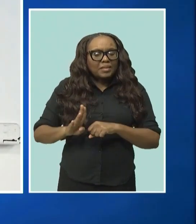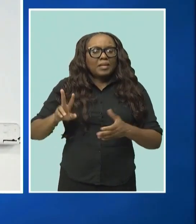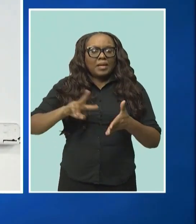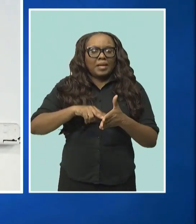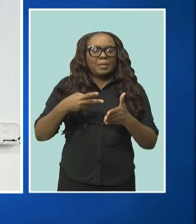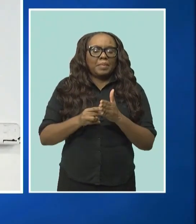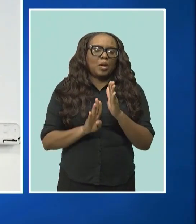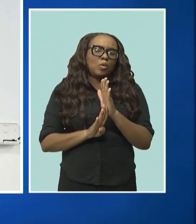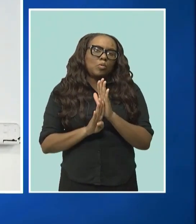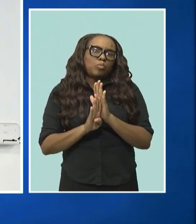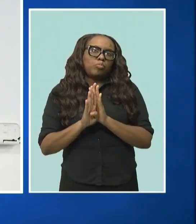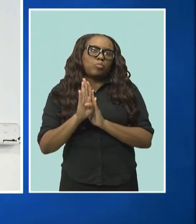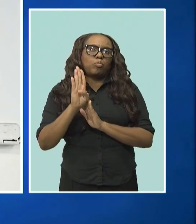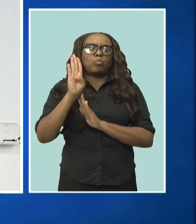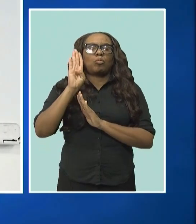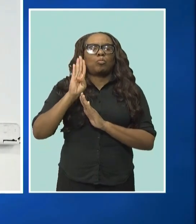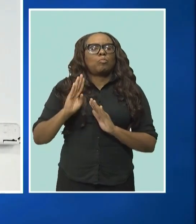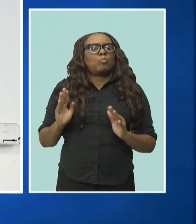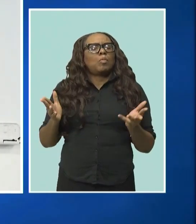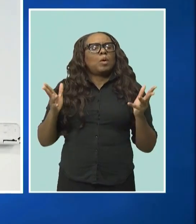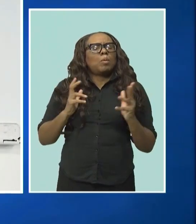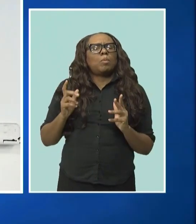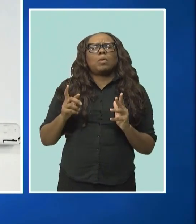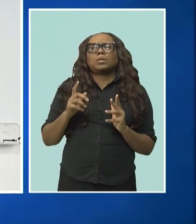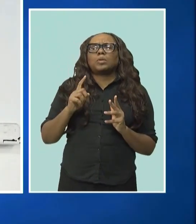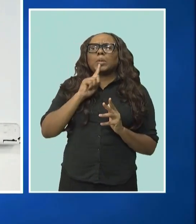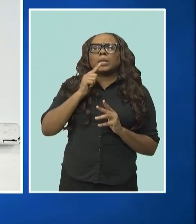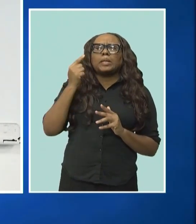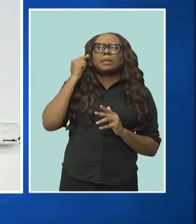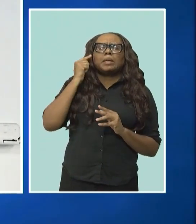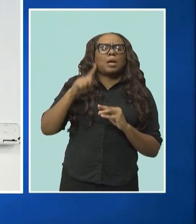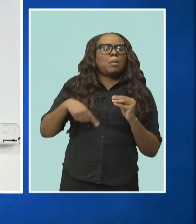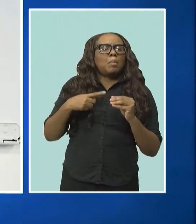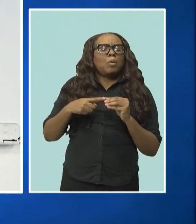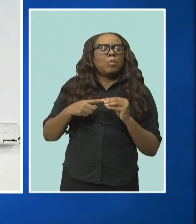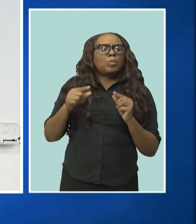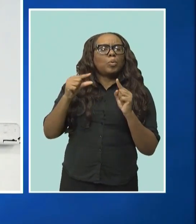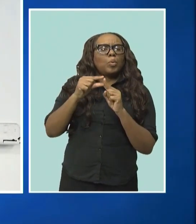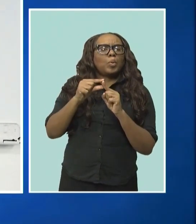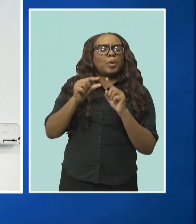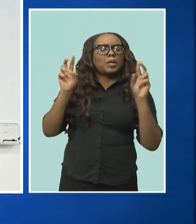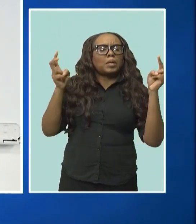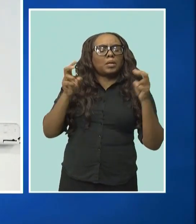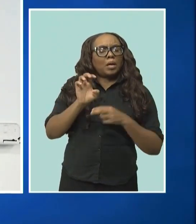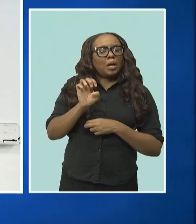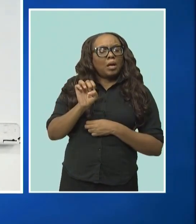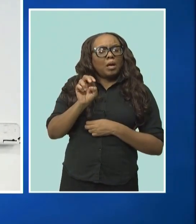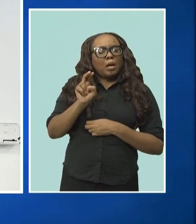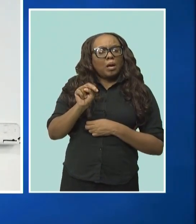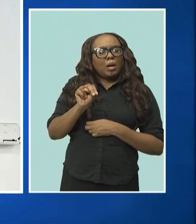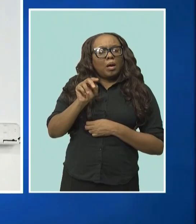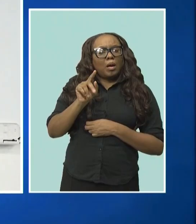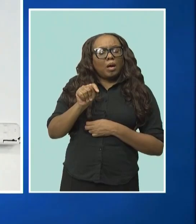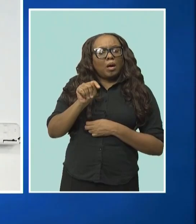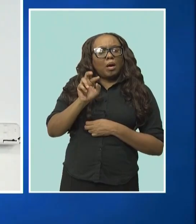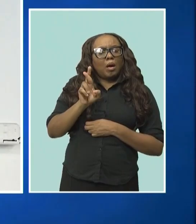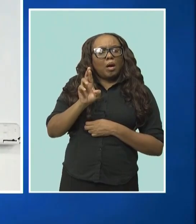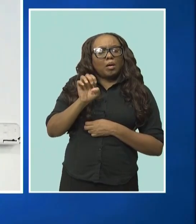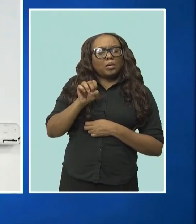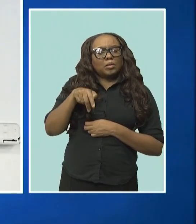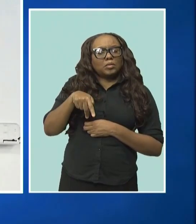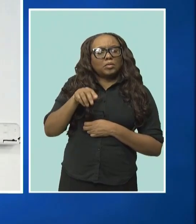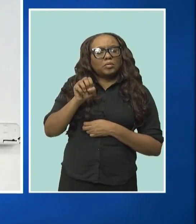as entrepreneurs redefine entrepreneurship. Our goods and services, yes, services, should